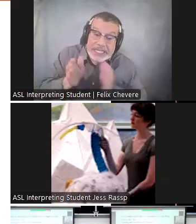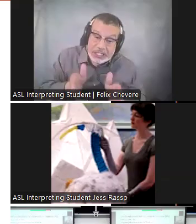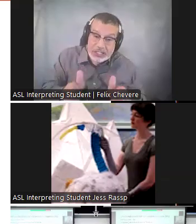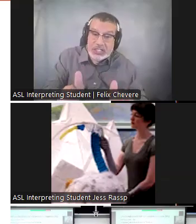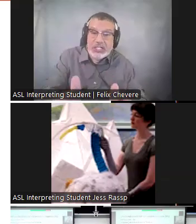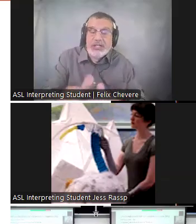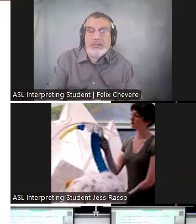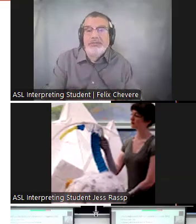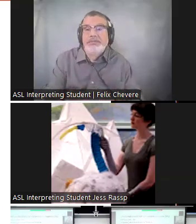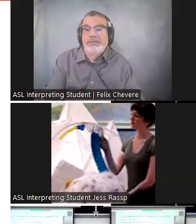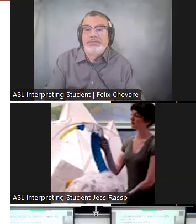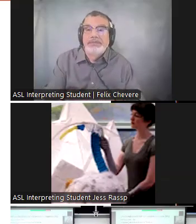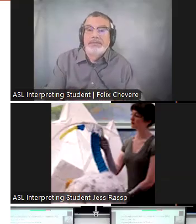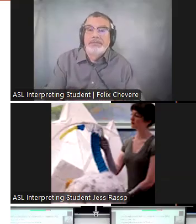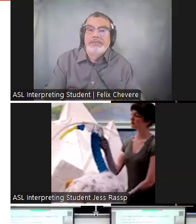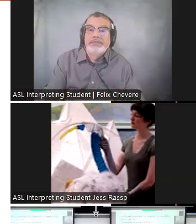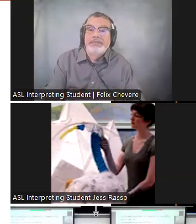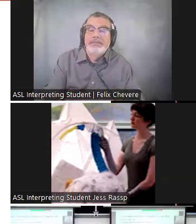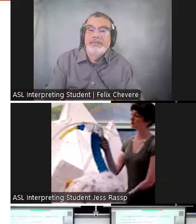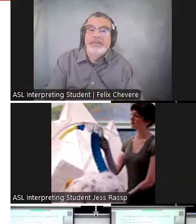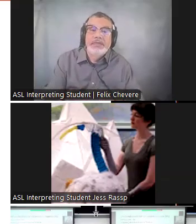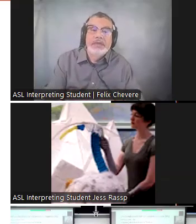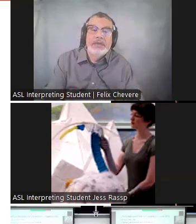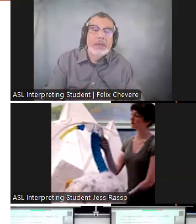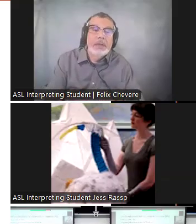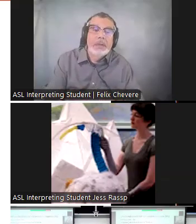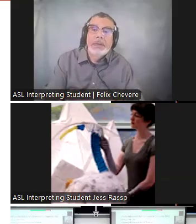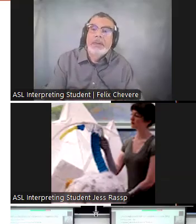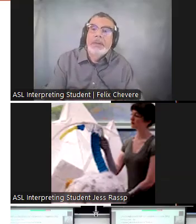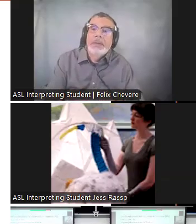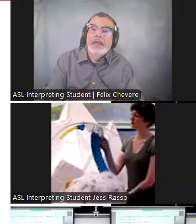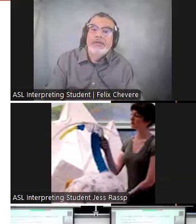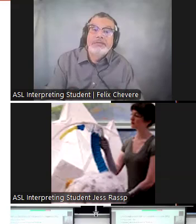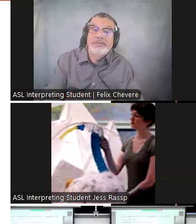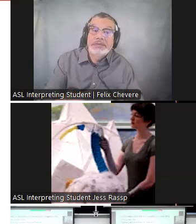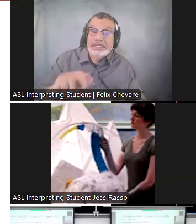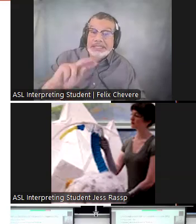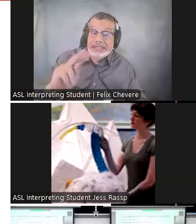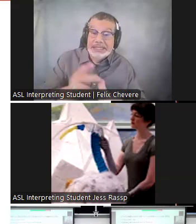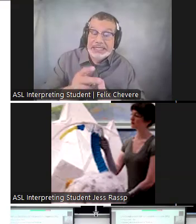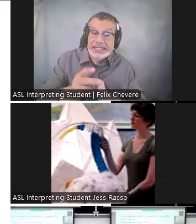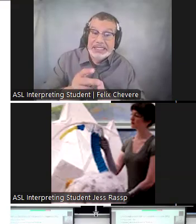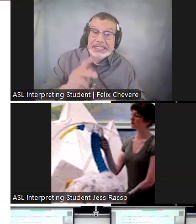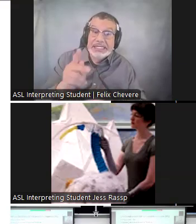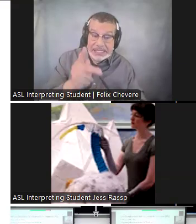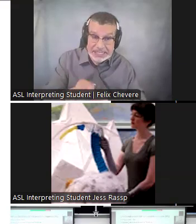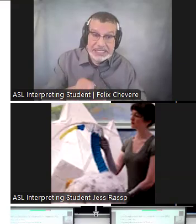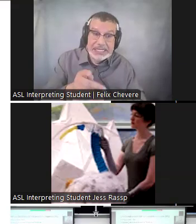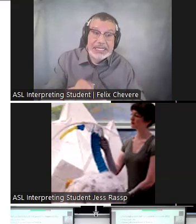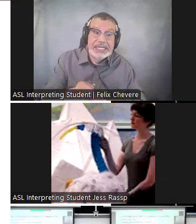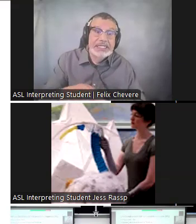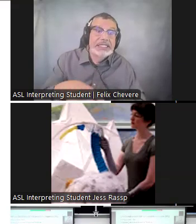right, and then they're highly expressed. Look at this. The second type is highly expressed in the hippocampus